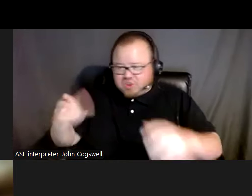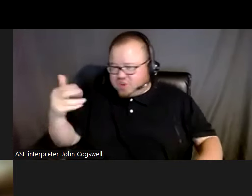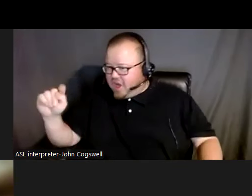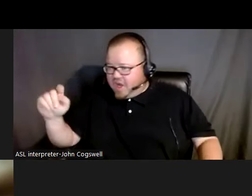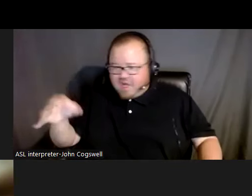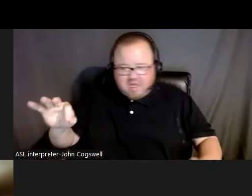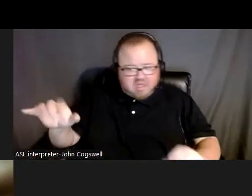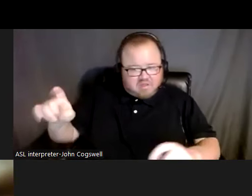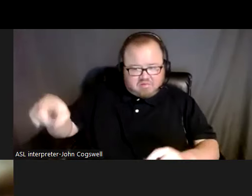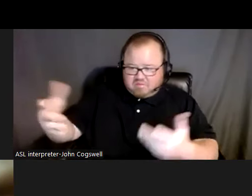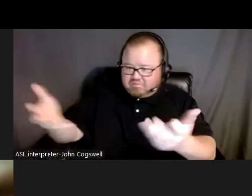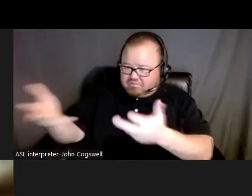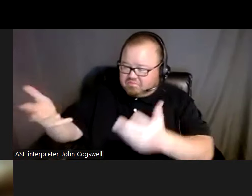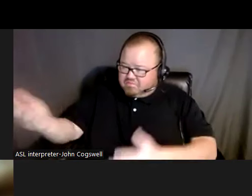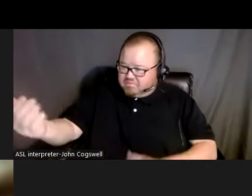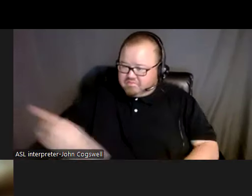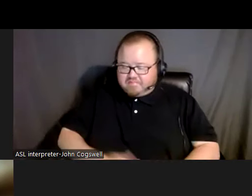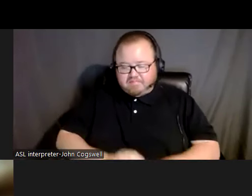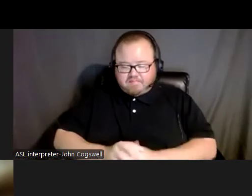second?